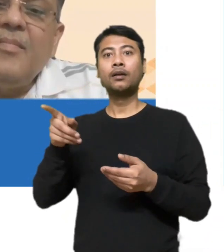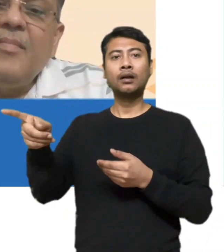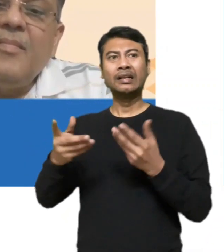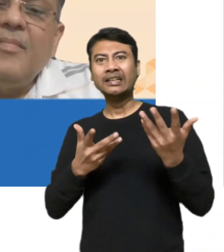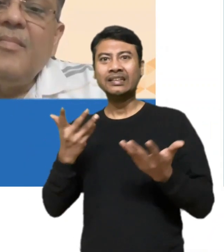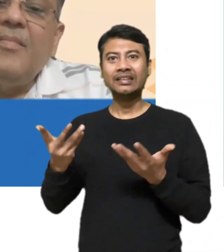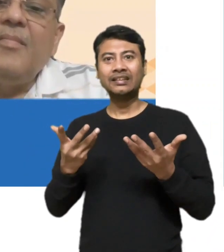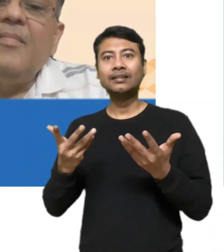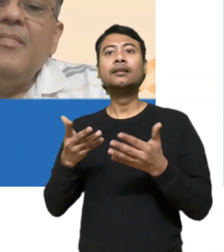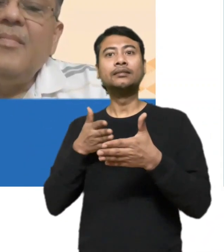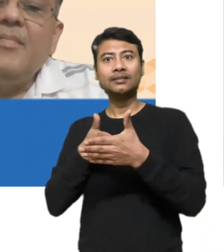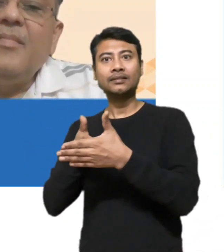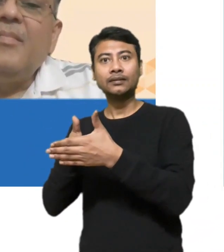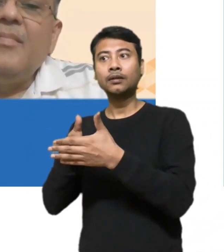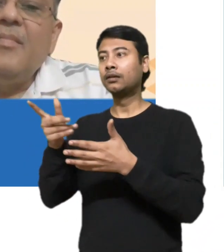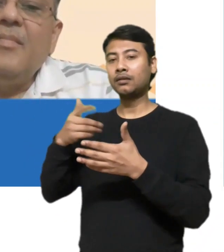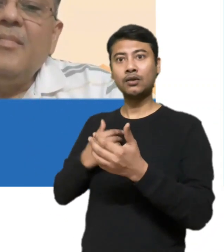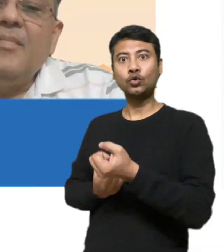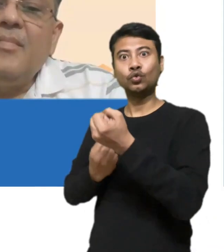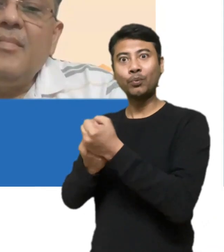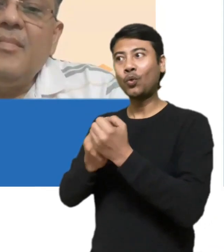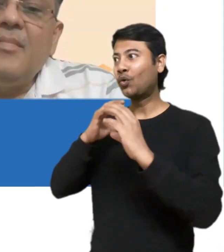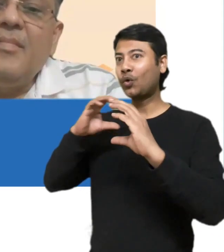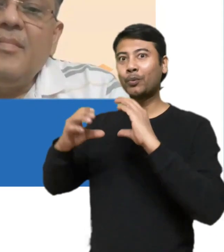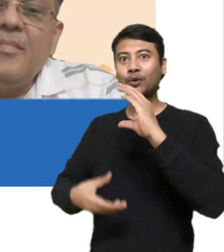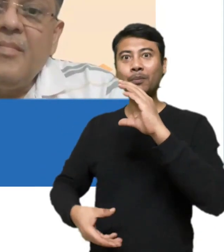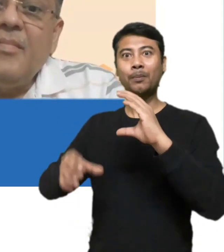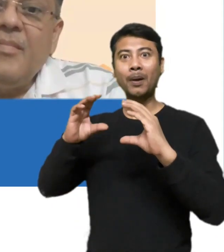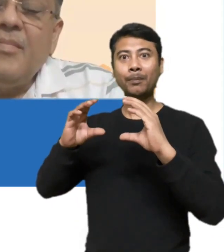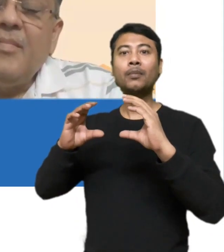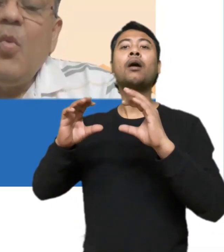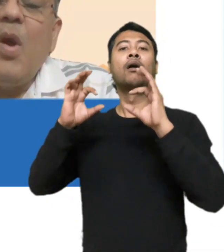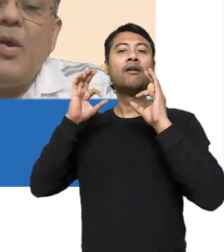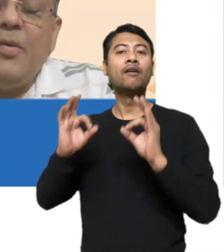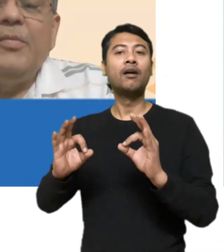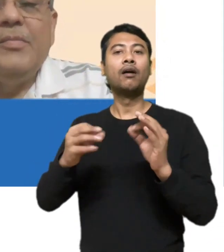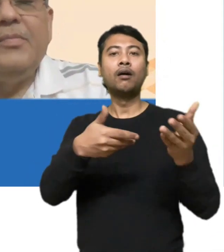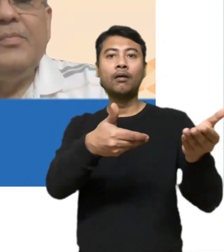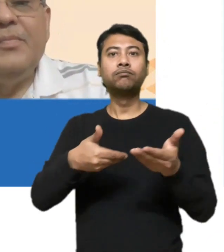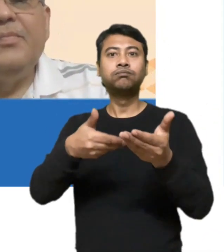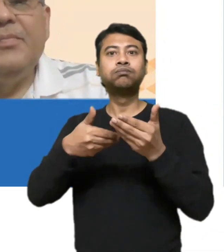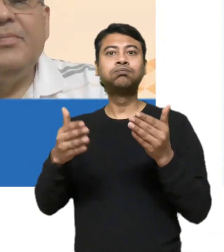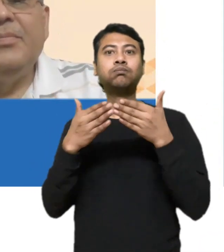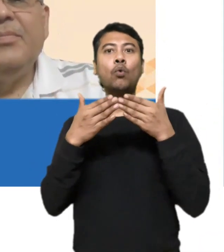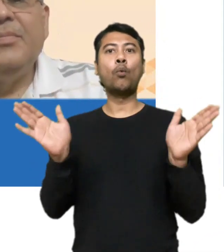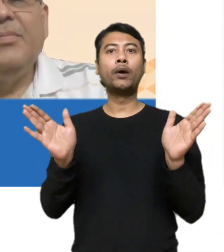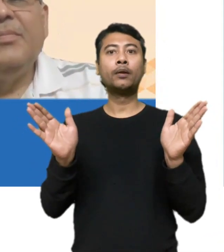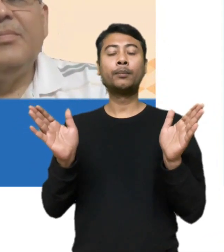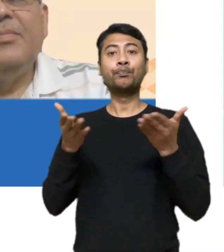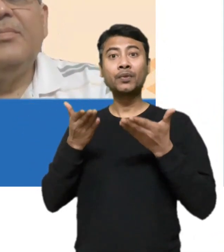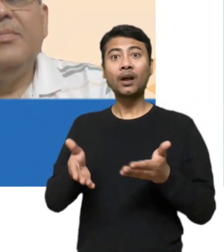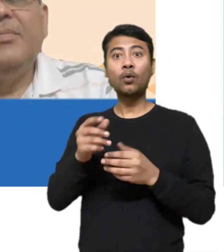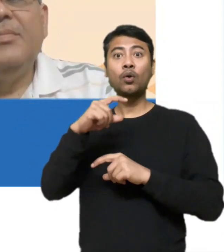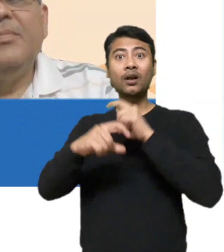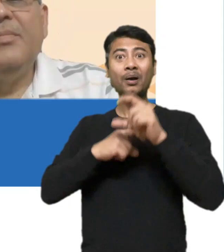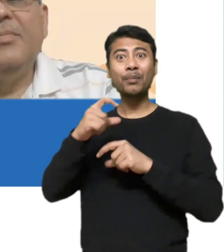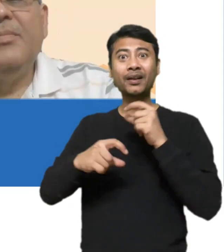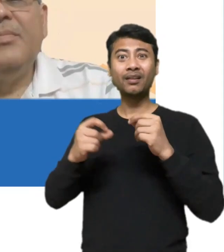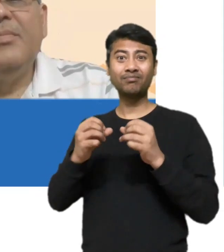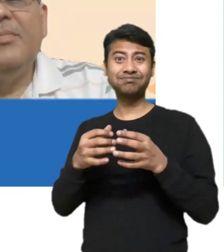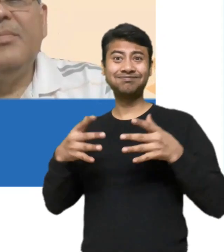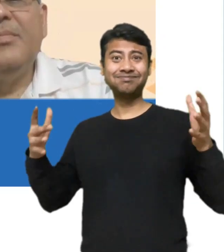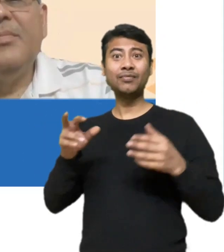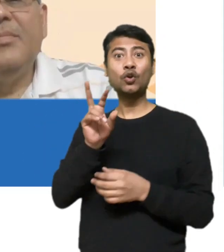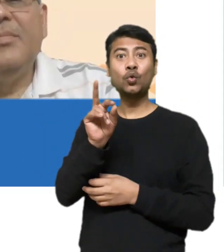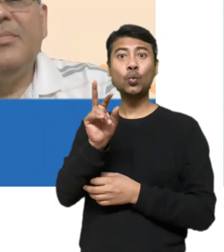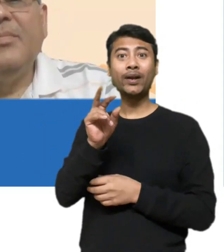more and more people are coming. So we have 20 companies now Wow. working through us, and all the big names are there.